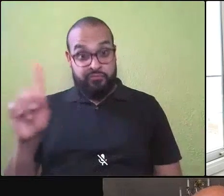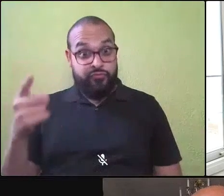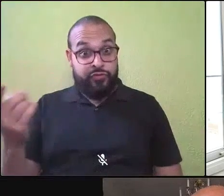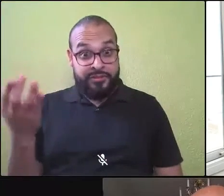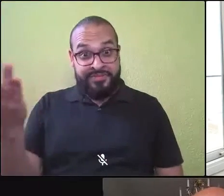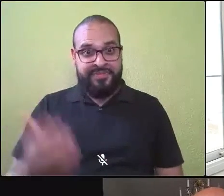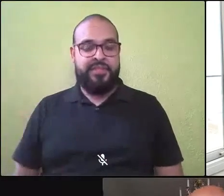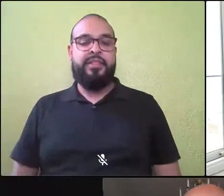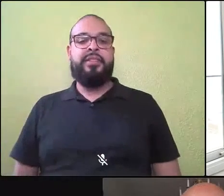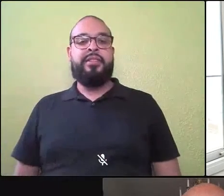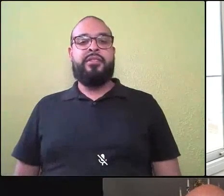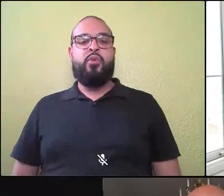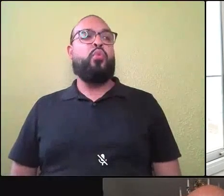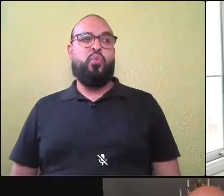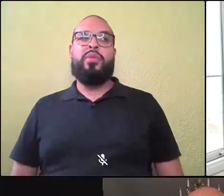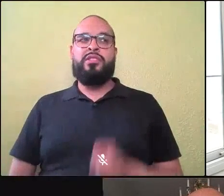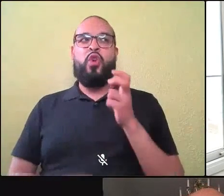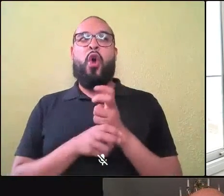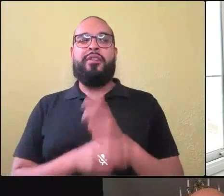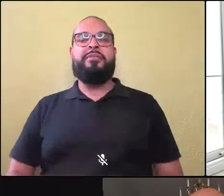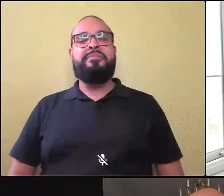Yeah, that's a hard one, because